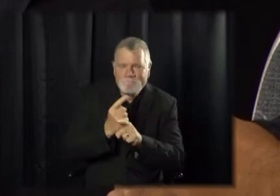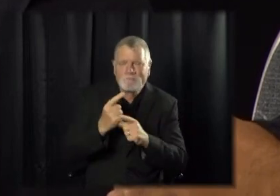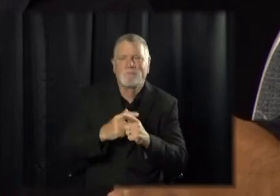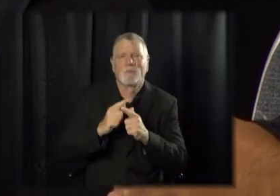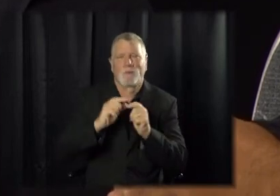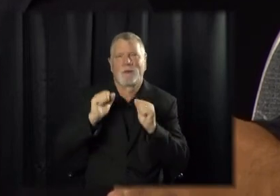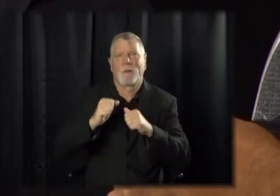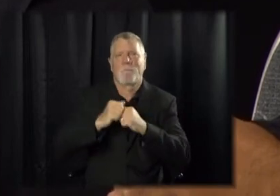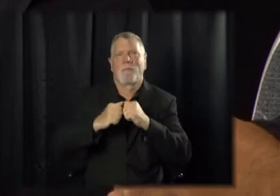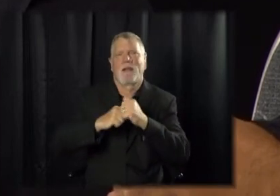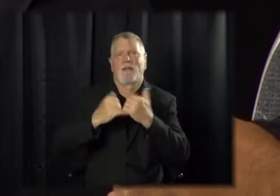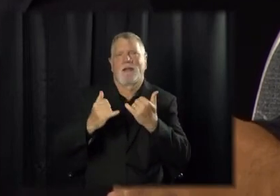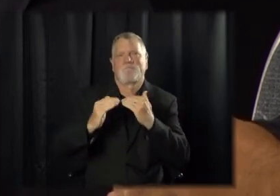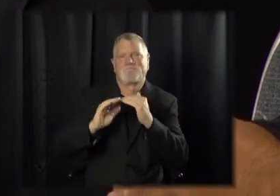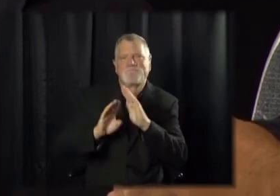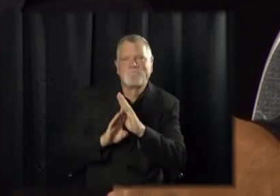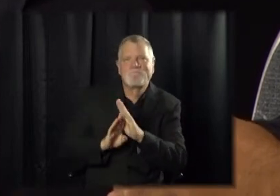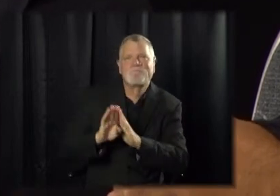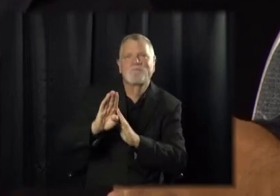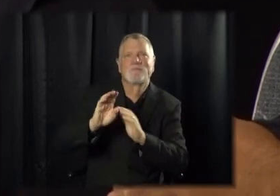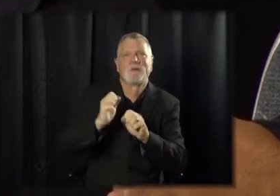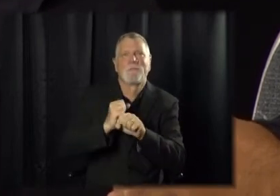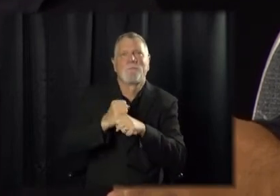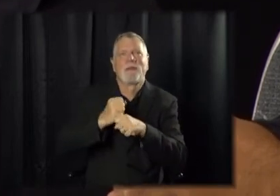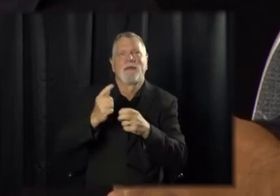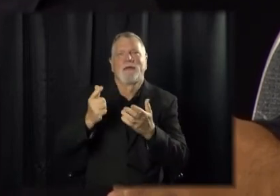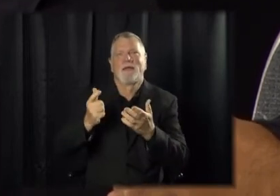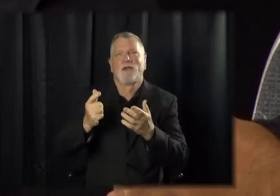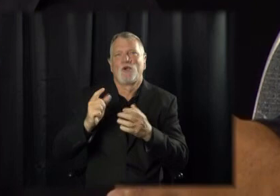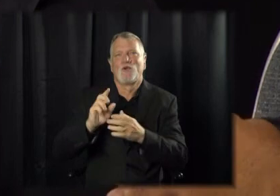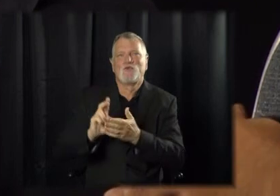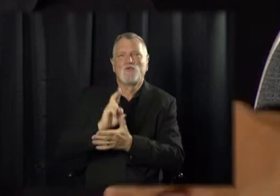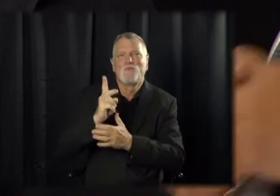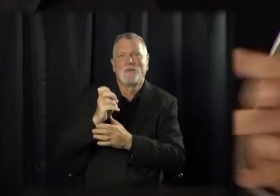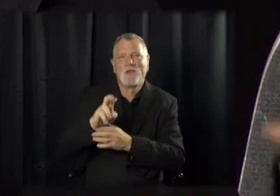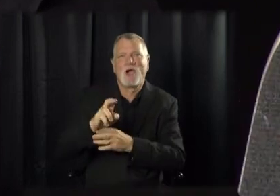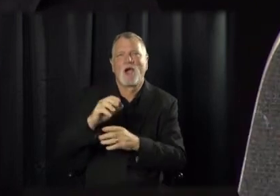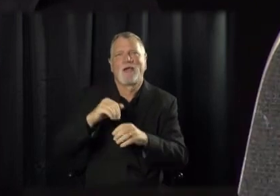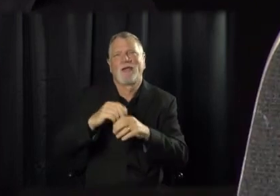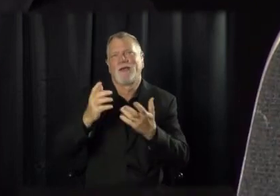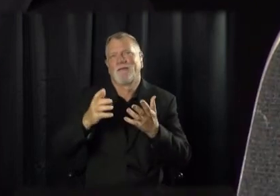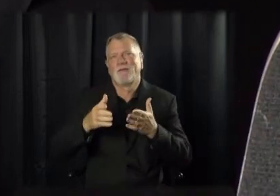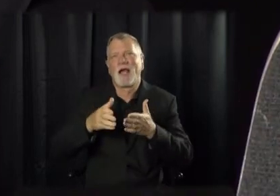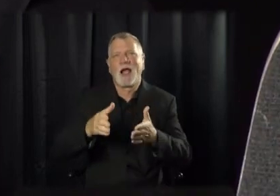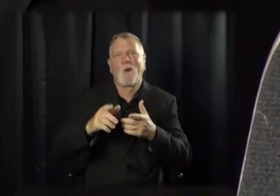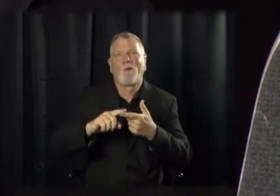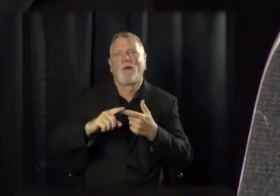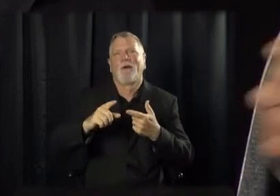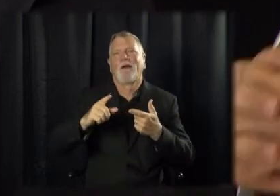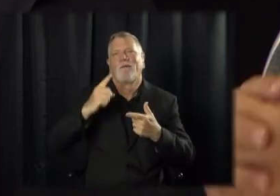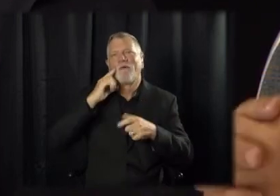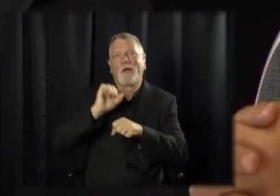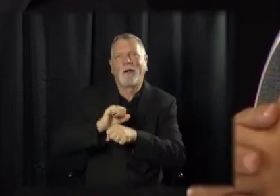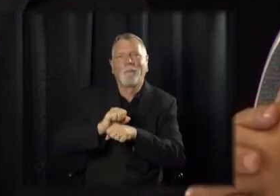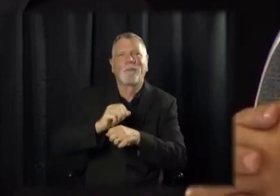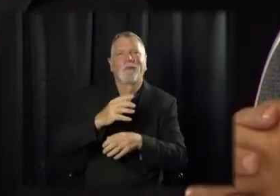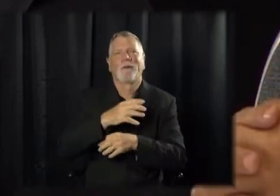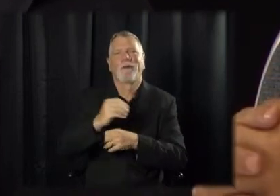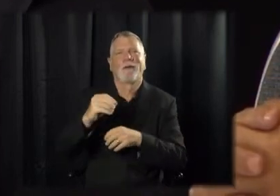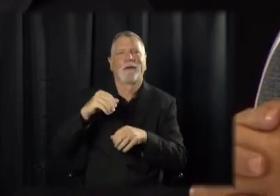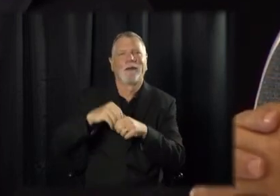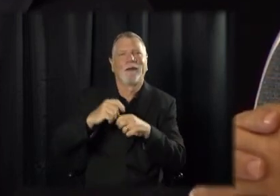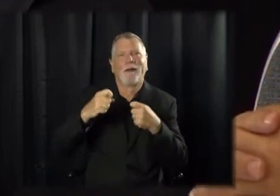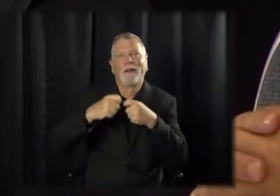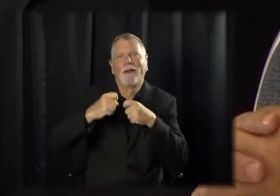able to build upon where we are. We'll be able to make strategic investments in UPR, in infrastructure, in employees, in our